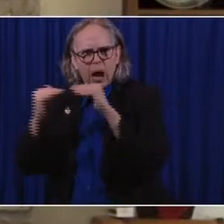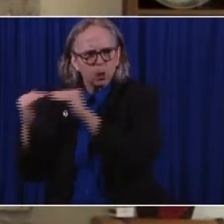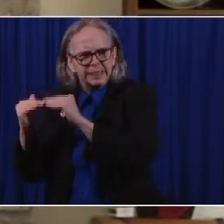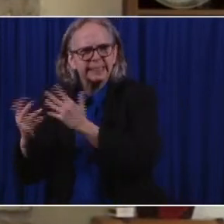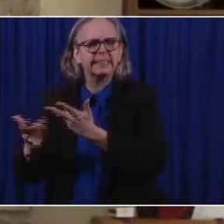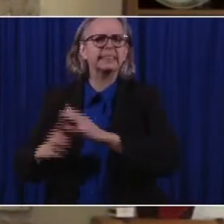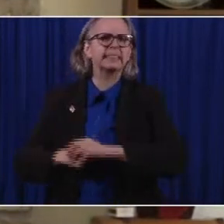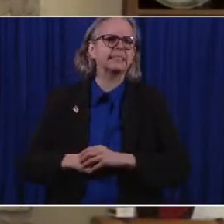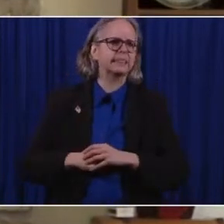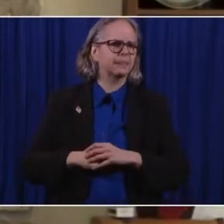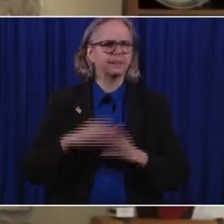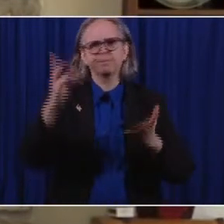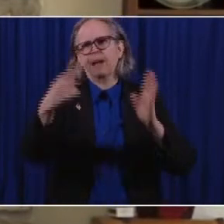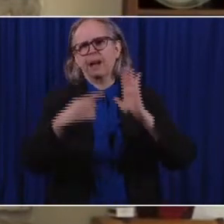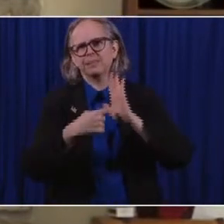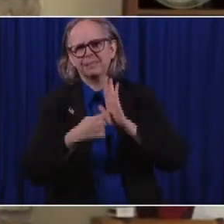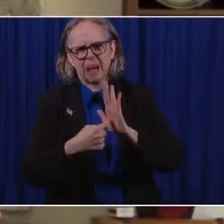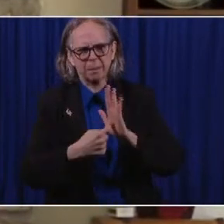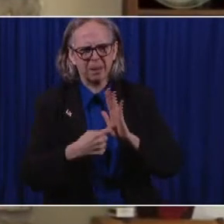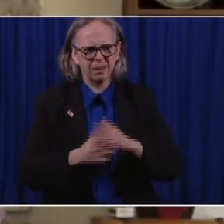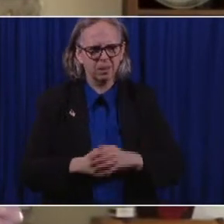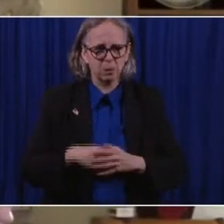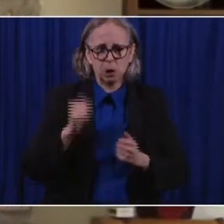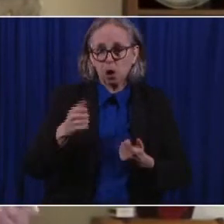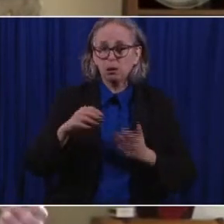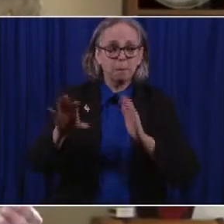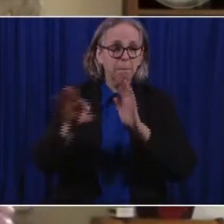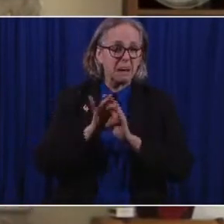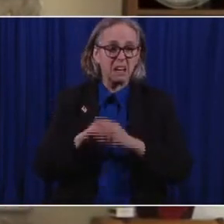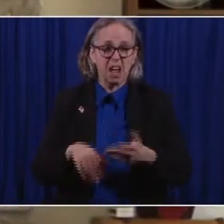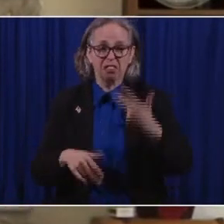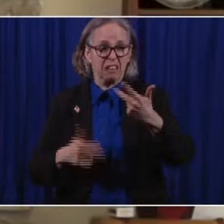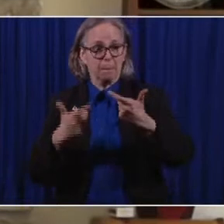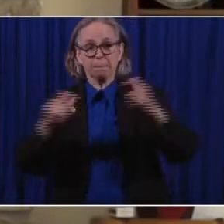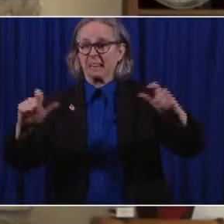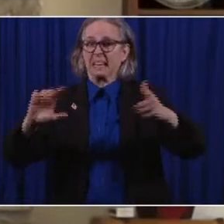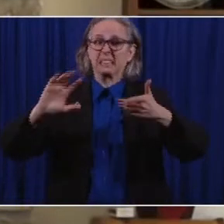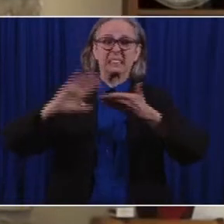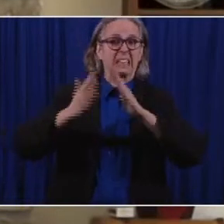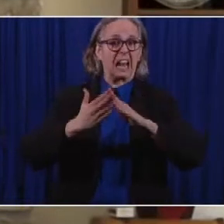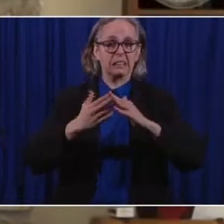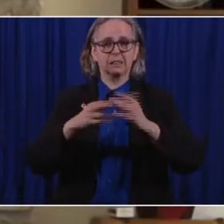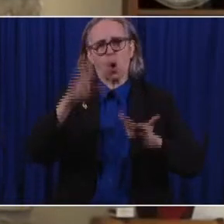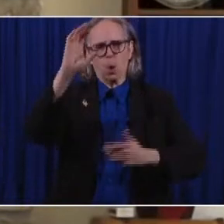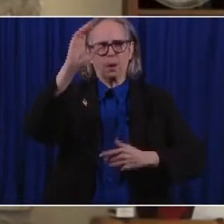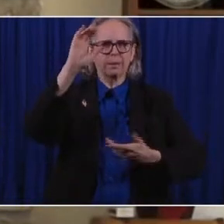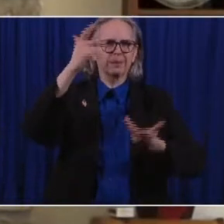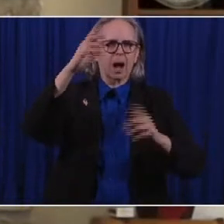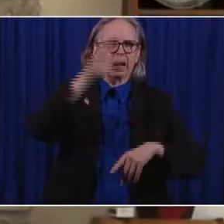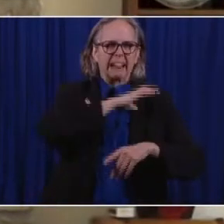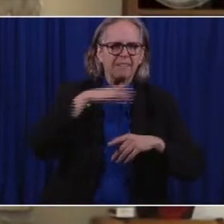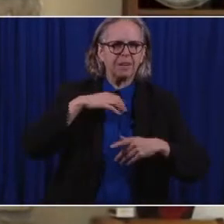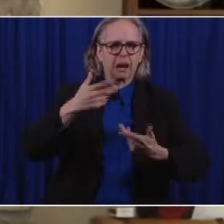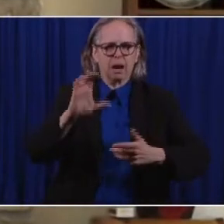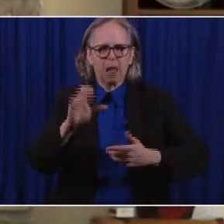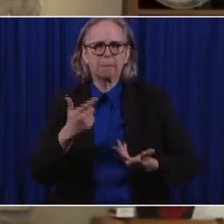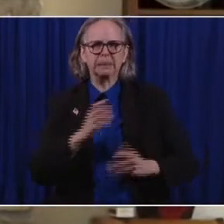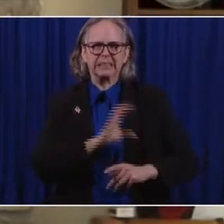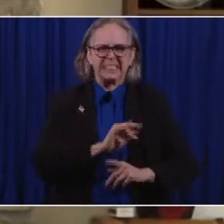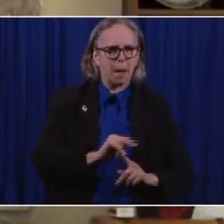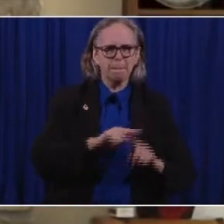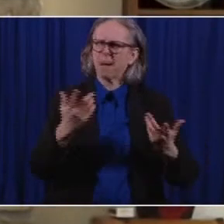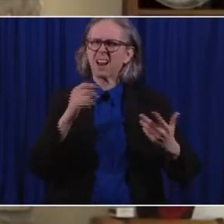areas, and we may come to that, to add those to what we already have, and we believe we will, and we're working on that